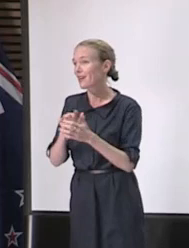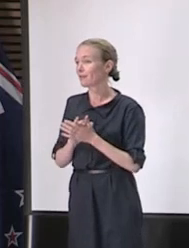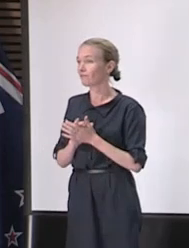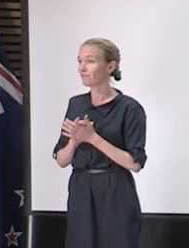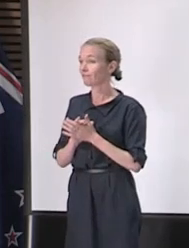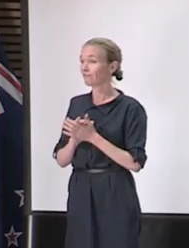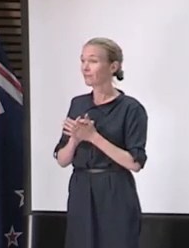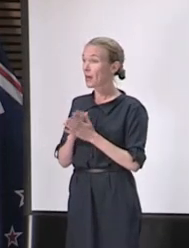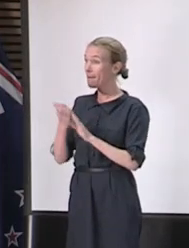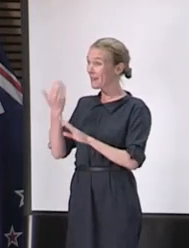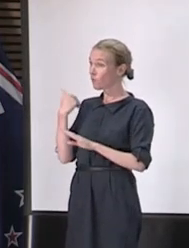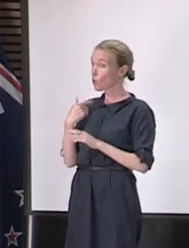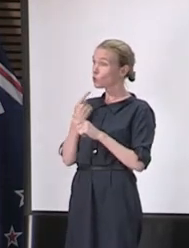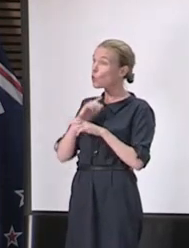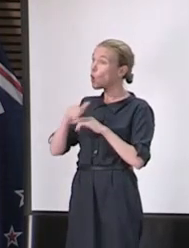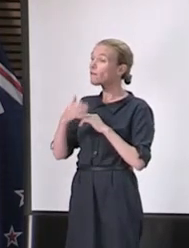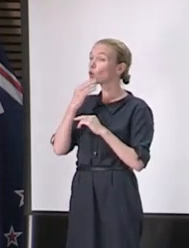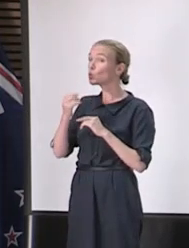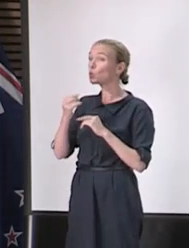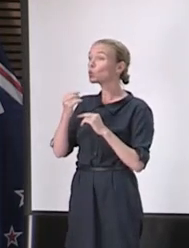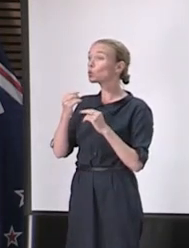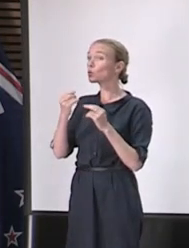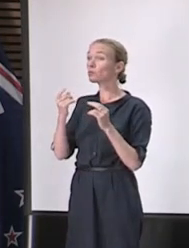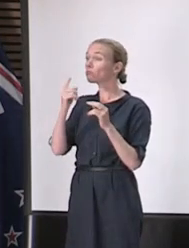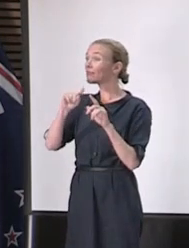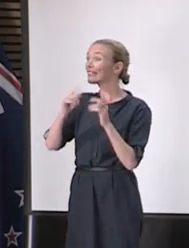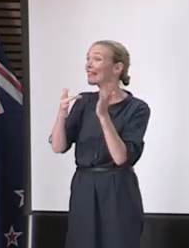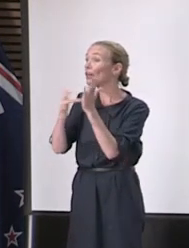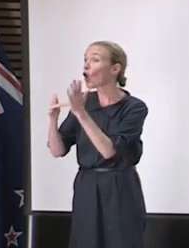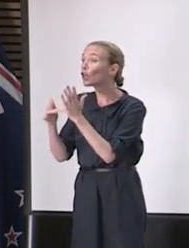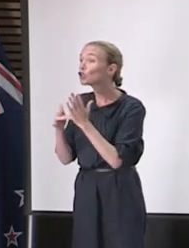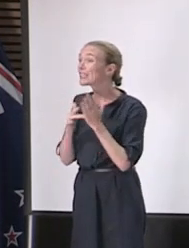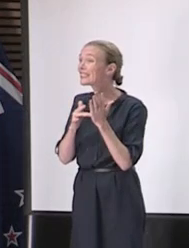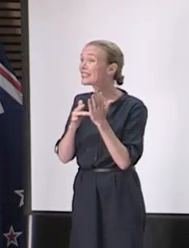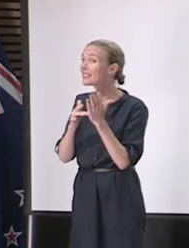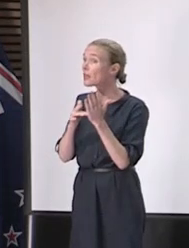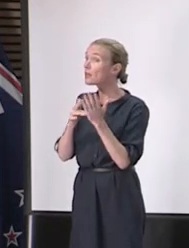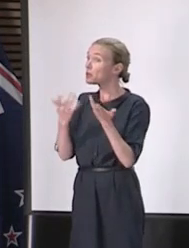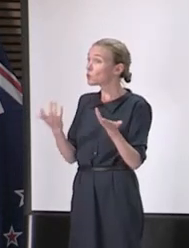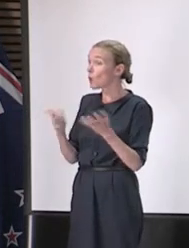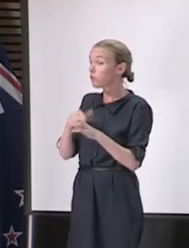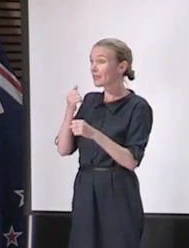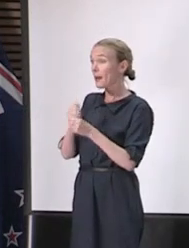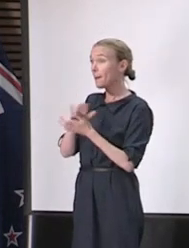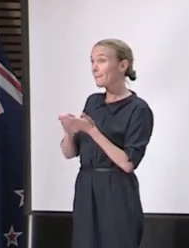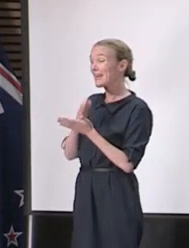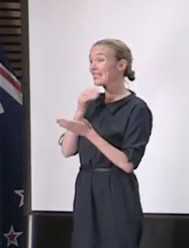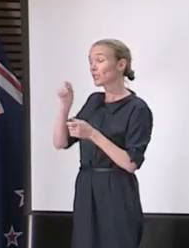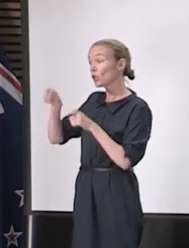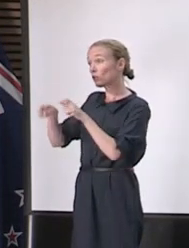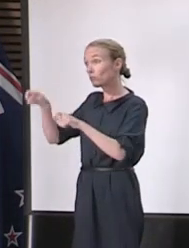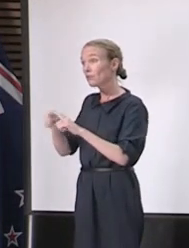technological solutions that would actually give our customers a bit more control. So you can use things like QR